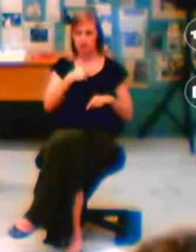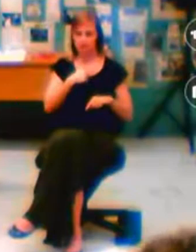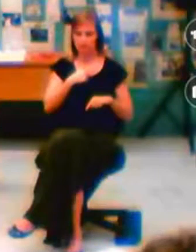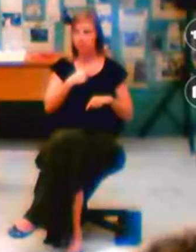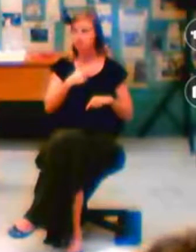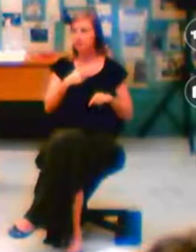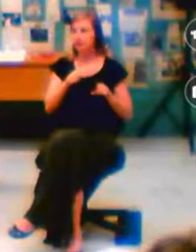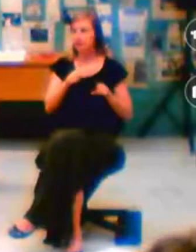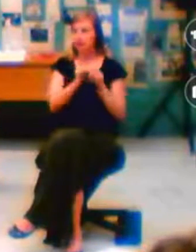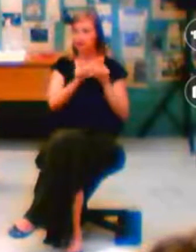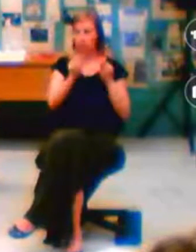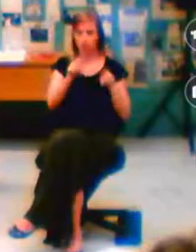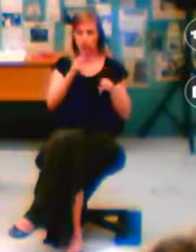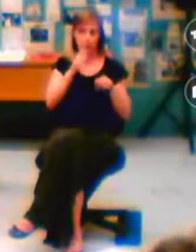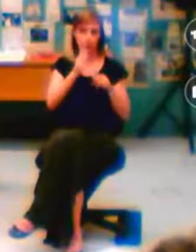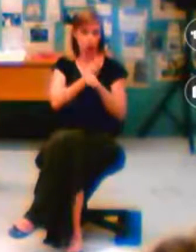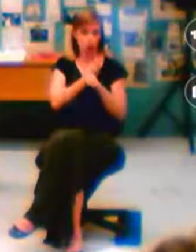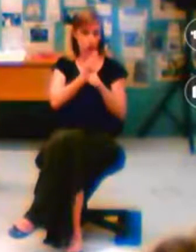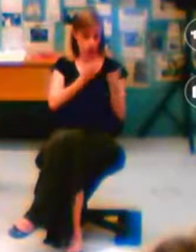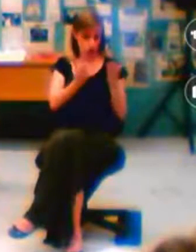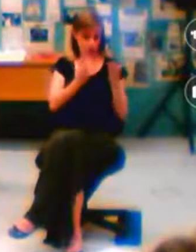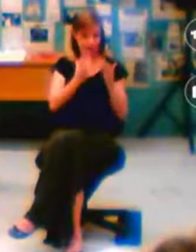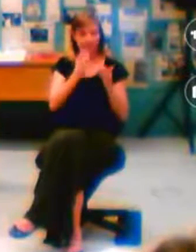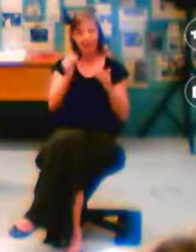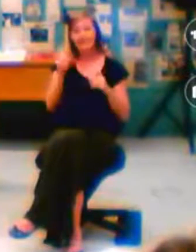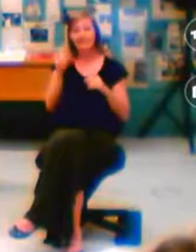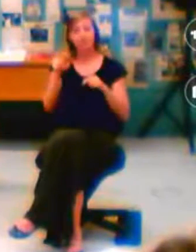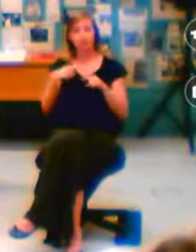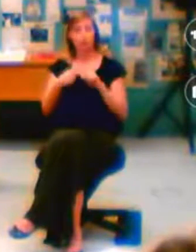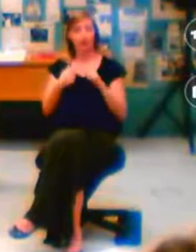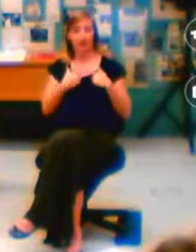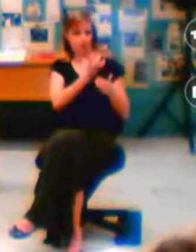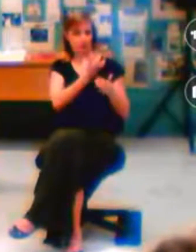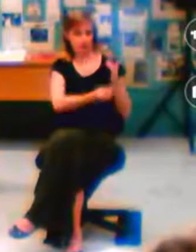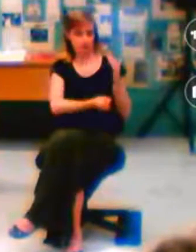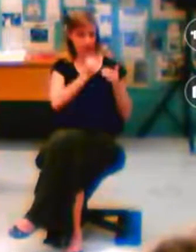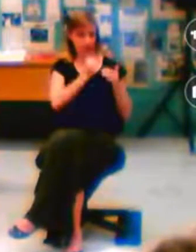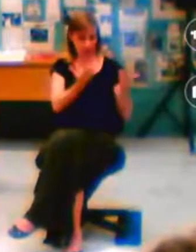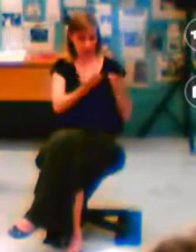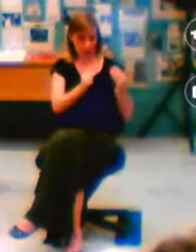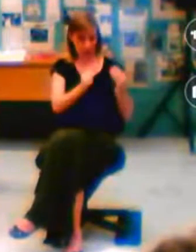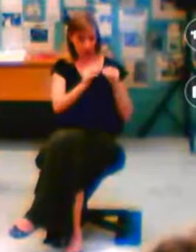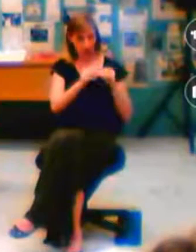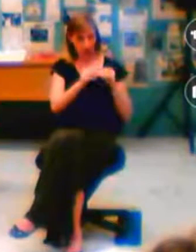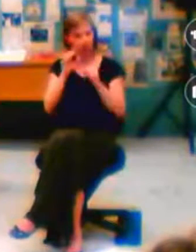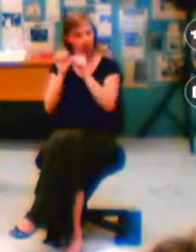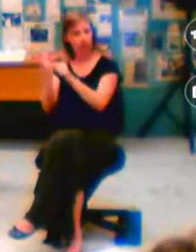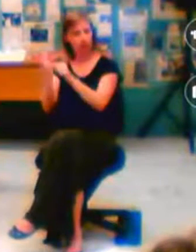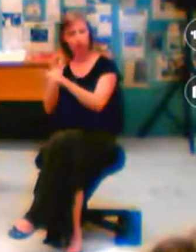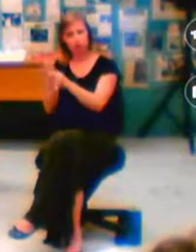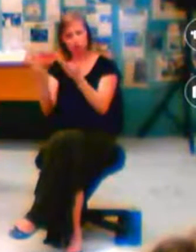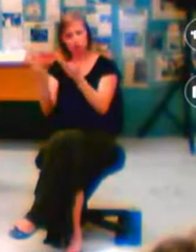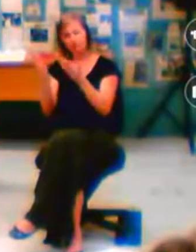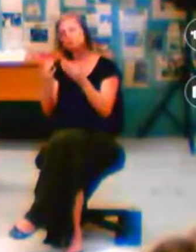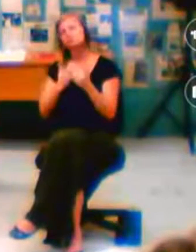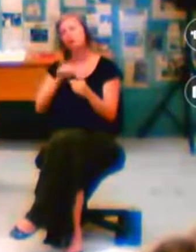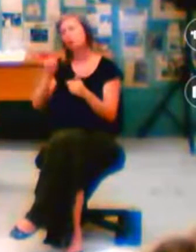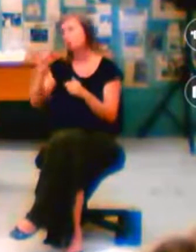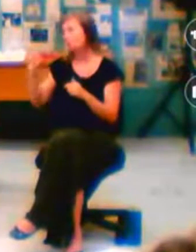in the back, and then one in the middle. So, thanks, Jeff. Dr. Gorman, I'm here as a parent of a person with services and going to even after it's